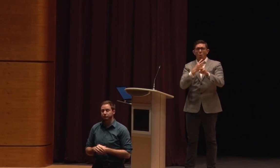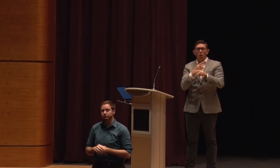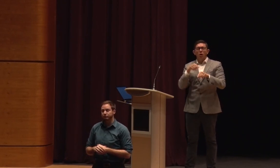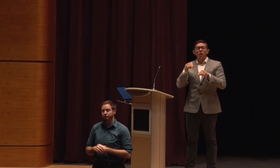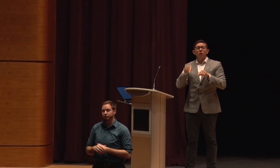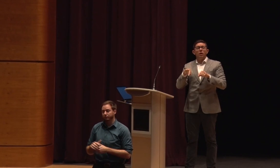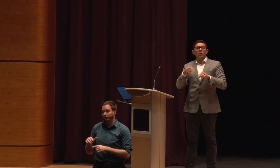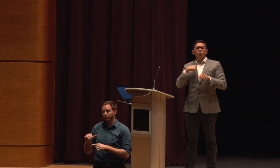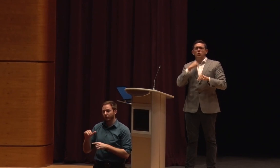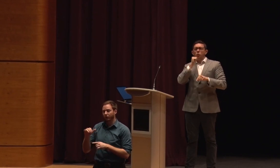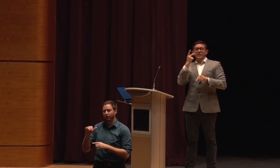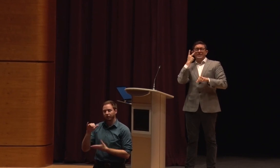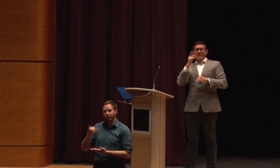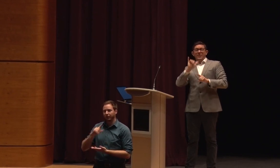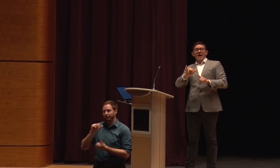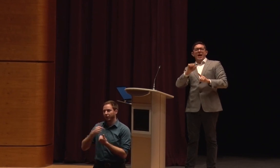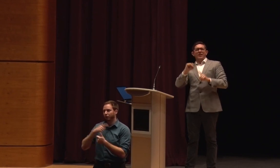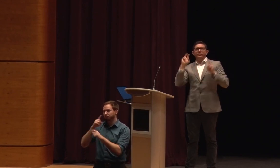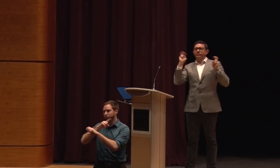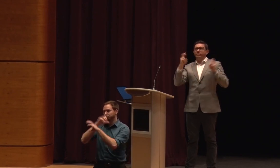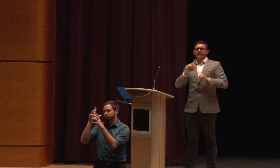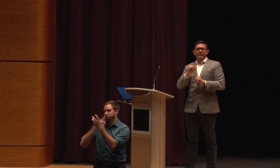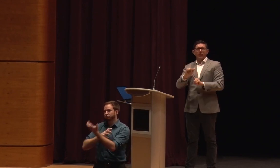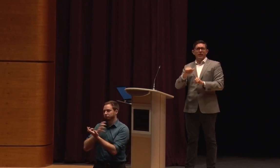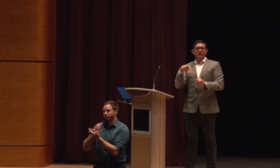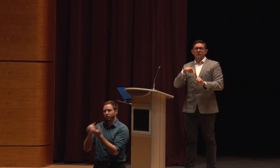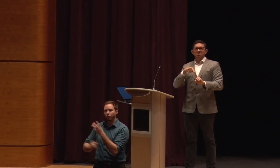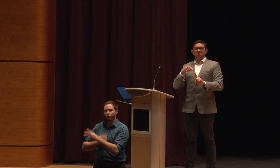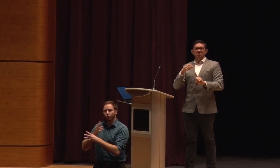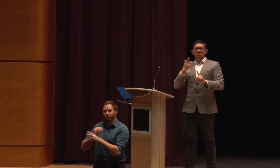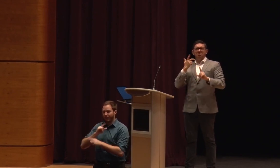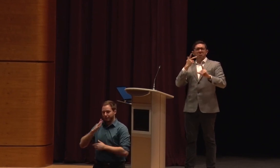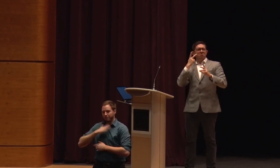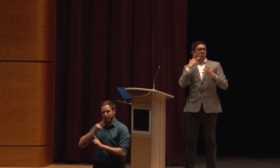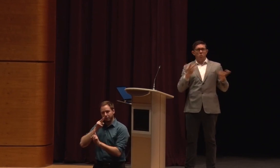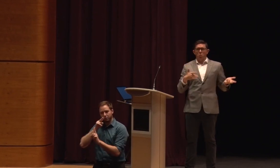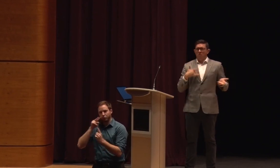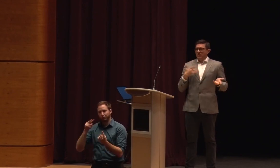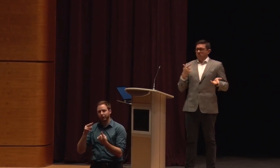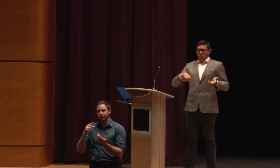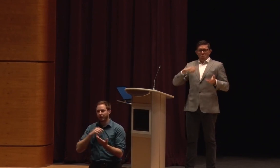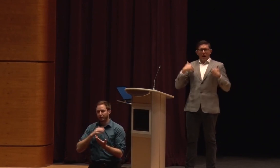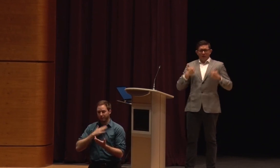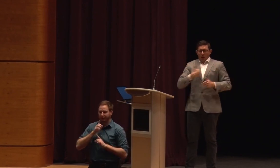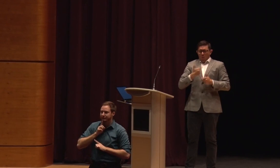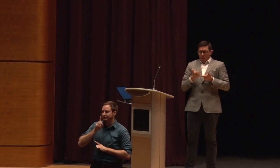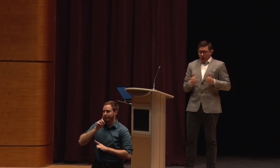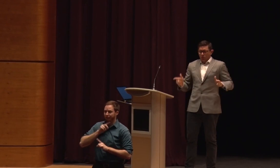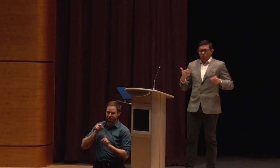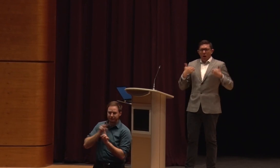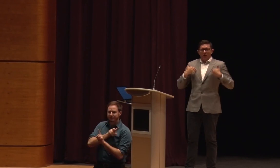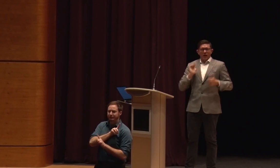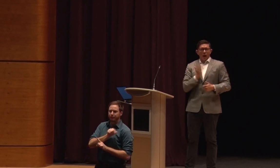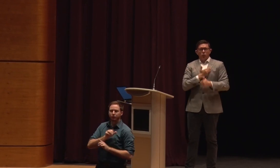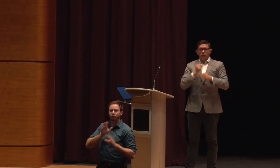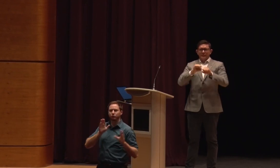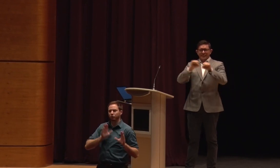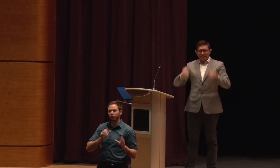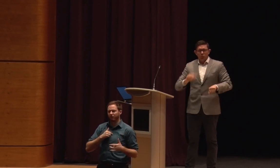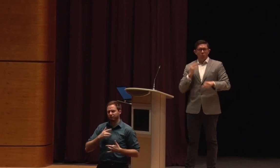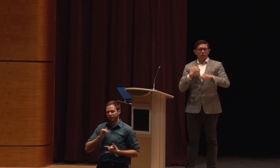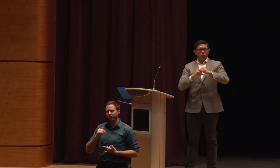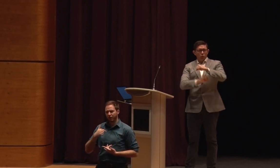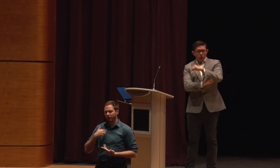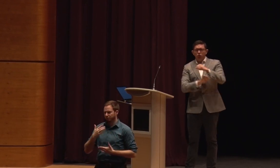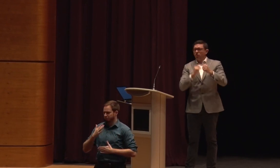Now, that's how I consider my perspective in the world. That's the lens that I see. I don't see my deafness as a disability. I feel that I